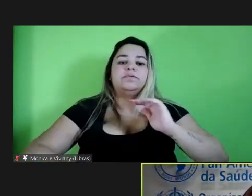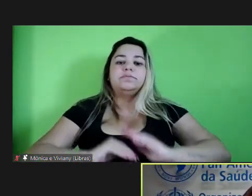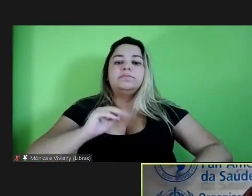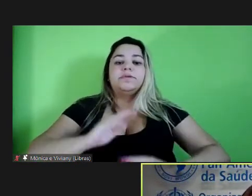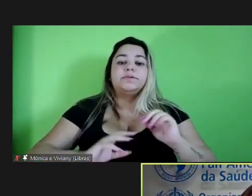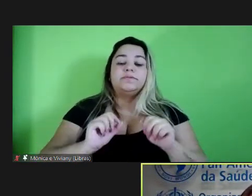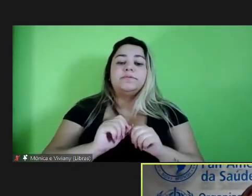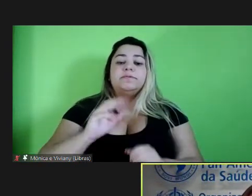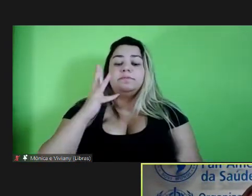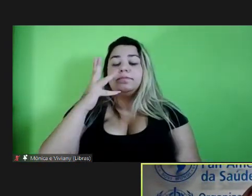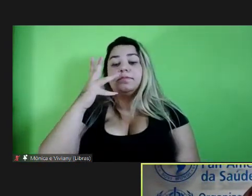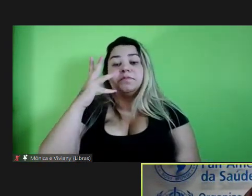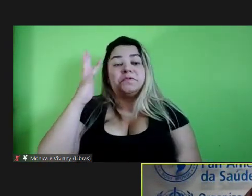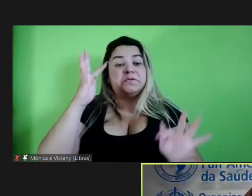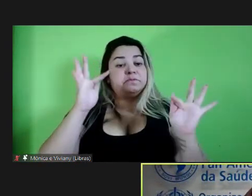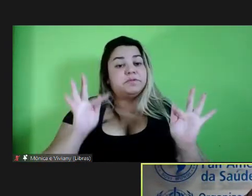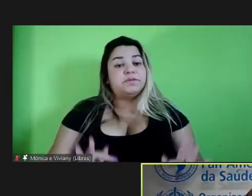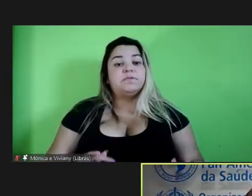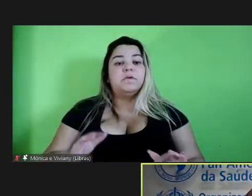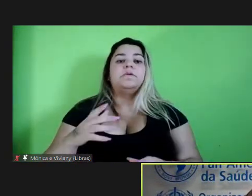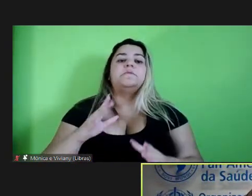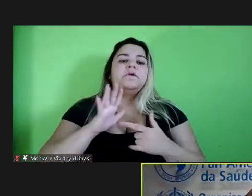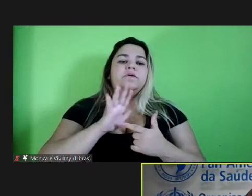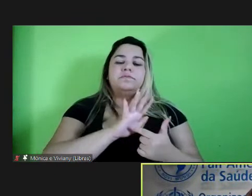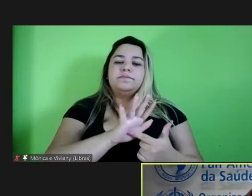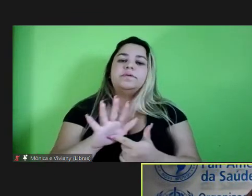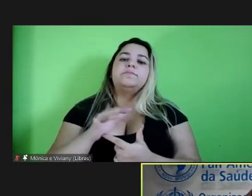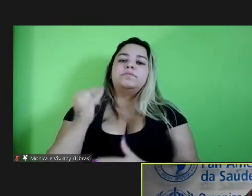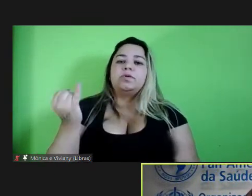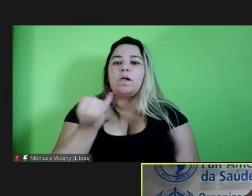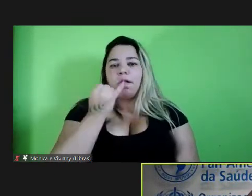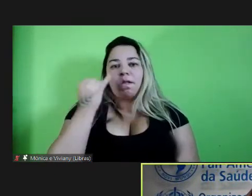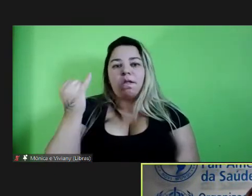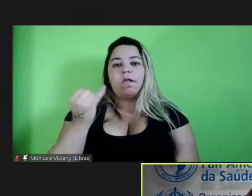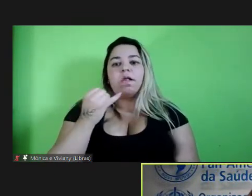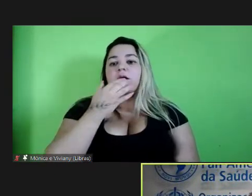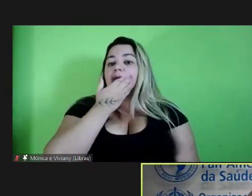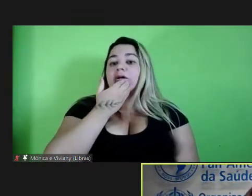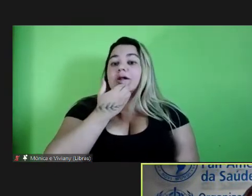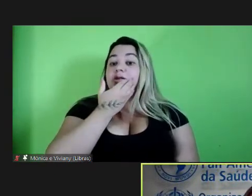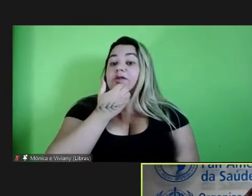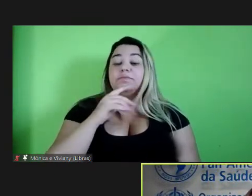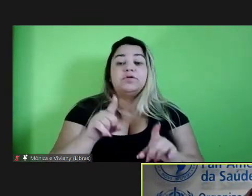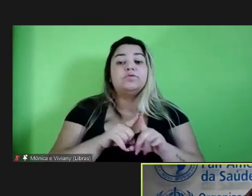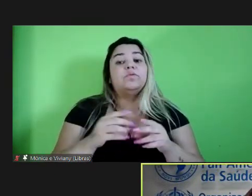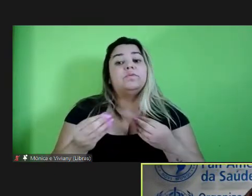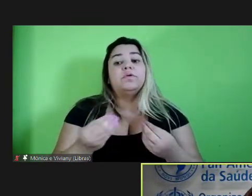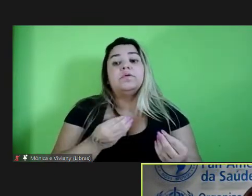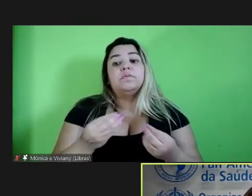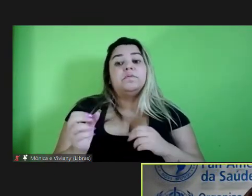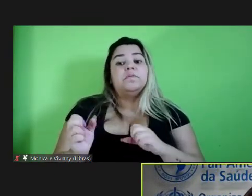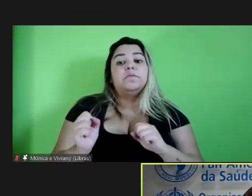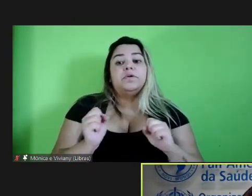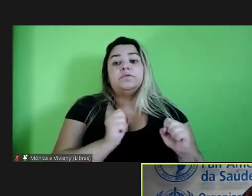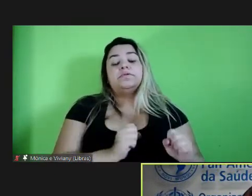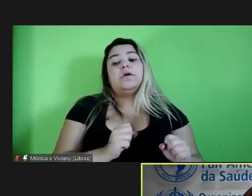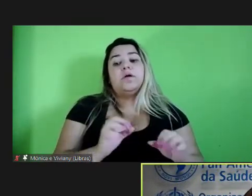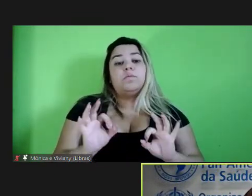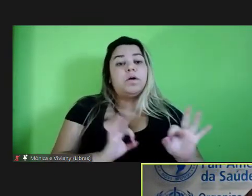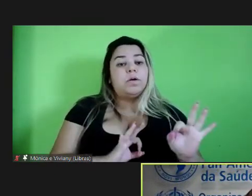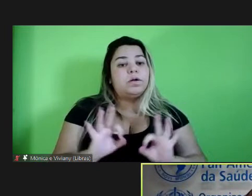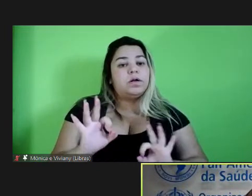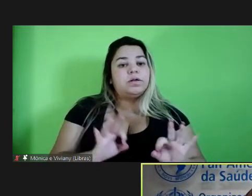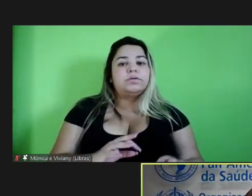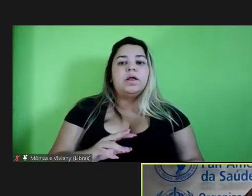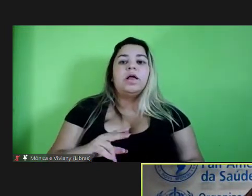practice. We are very happy to see an experience that demonstrates the importance of mapping the territory and how it can be